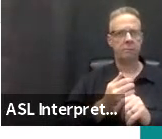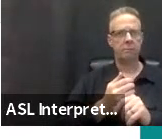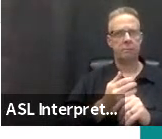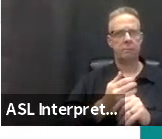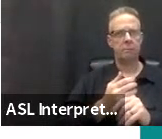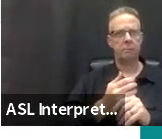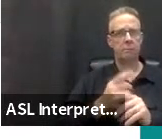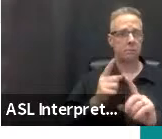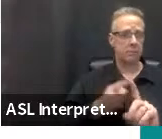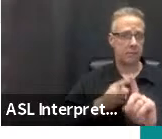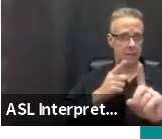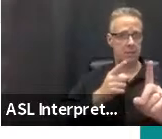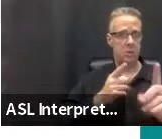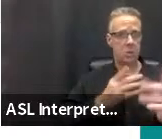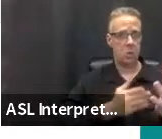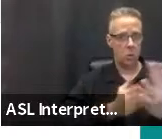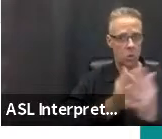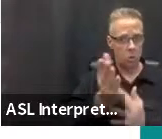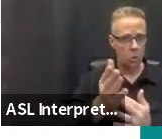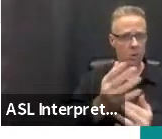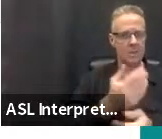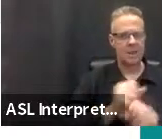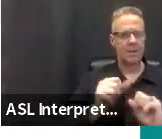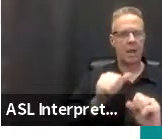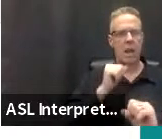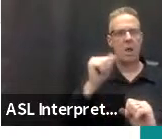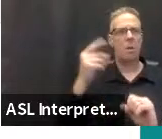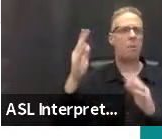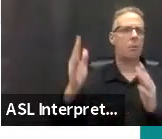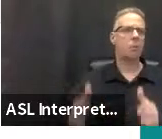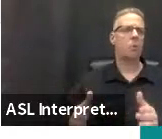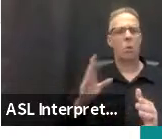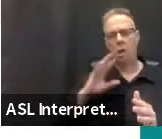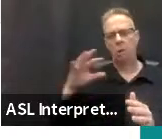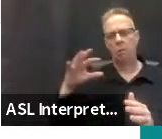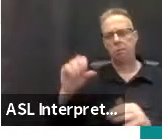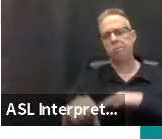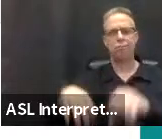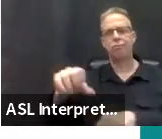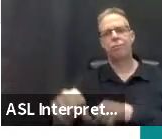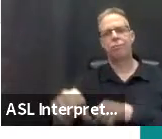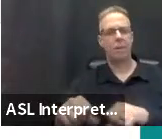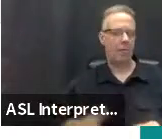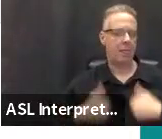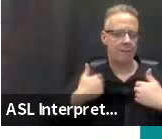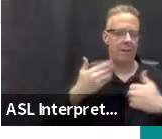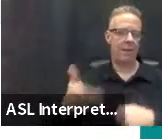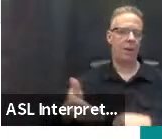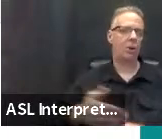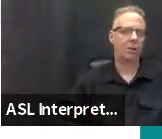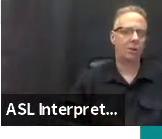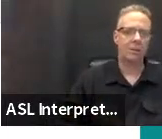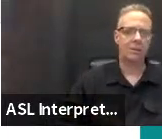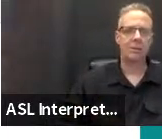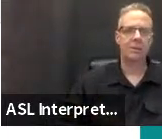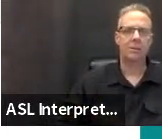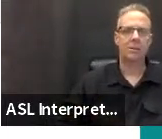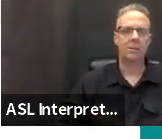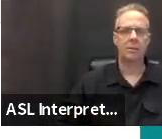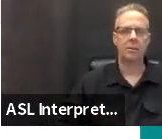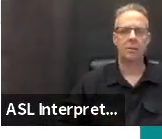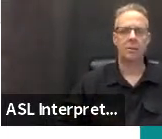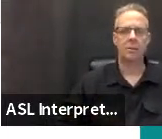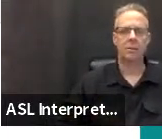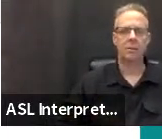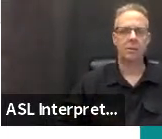both a destination but also not a place that, you know, people are living under the bridge, right? So Derek, what about moving this thing up